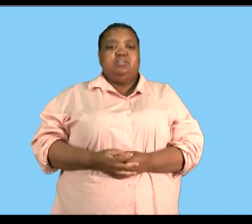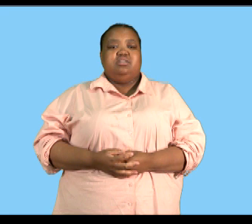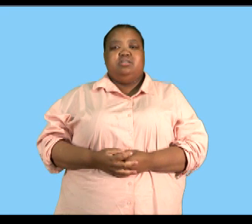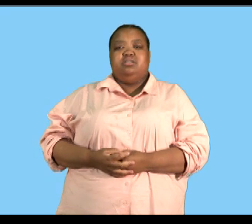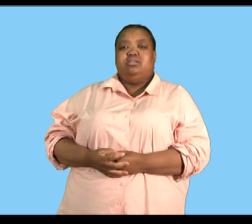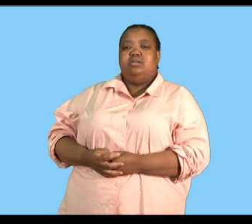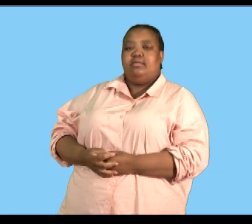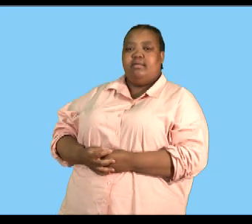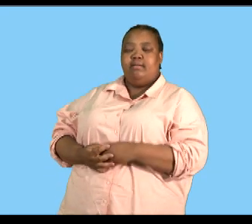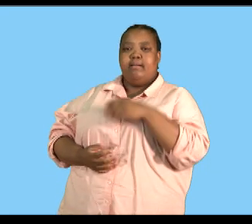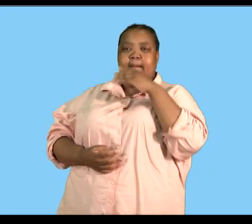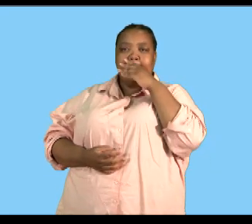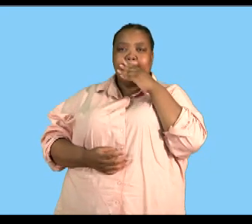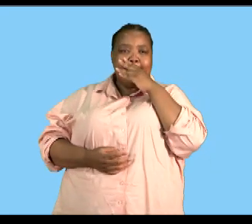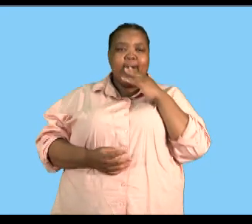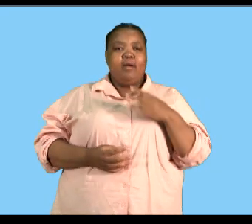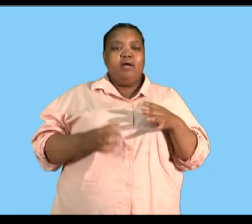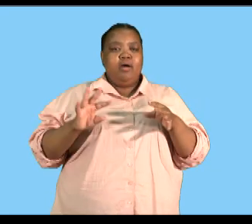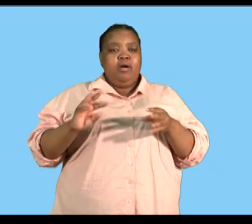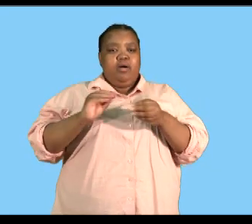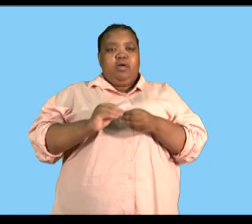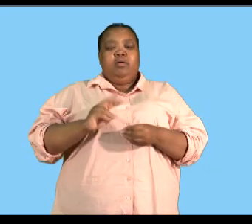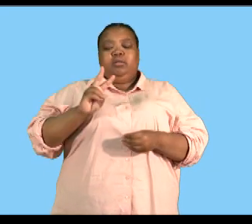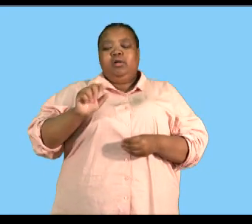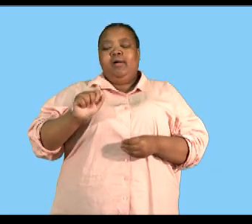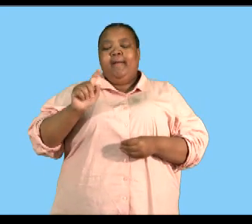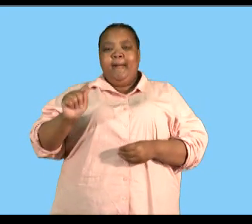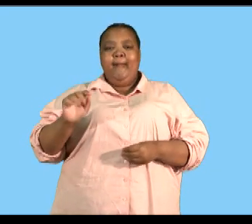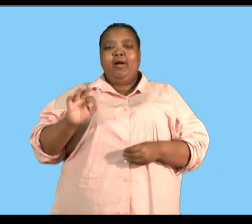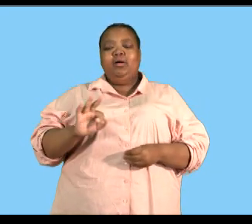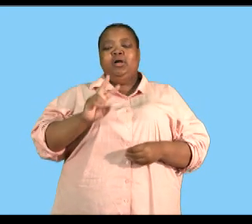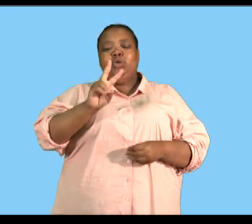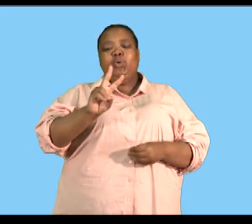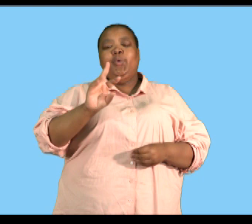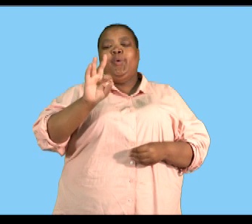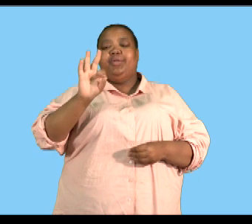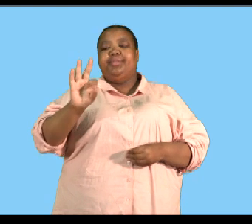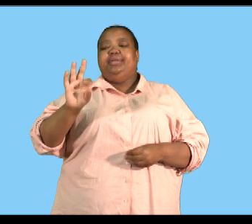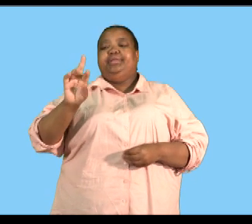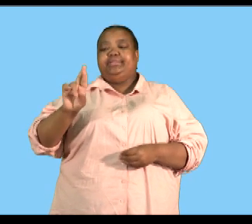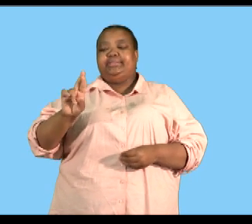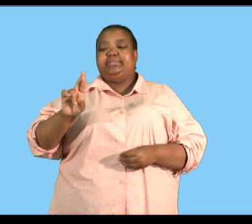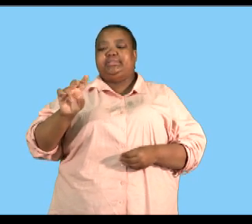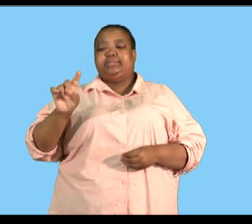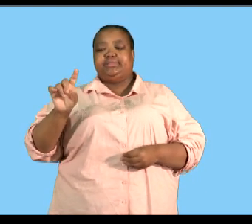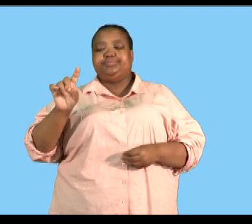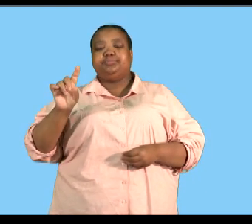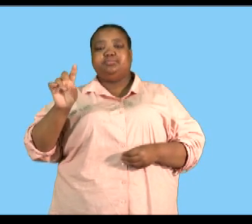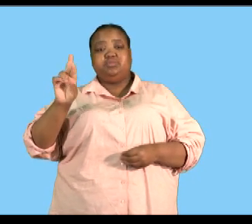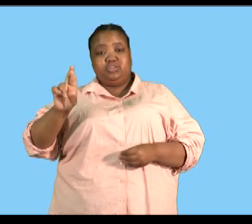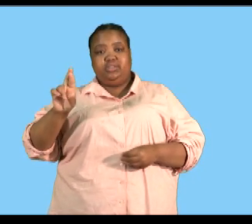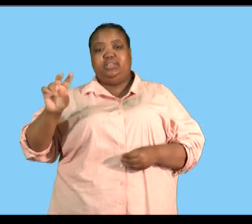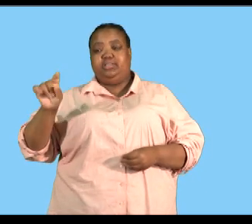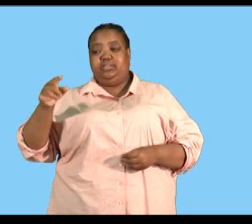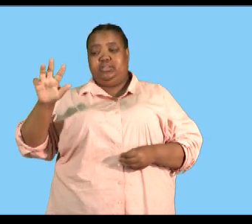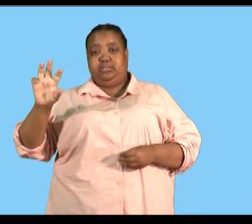includes VAT. So the total amount is 236 Rand 90, including